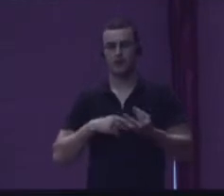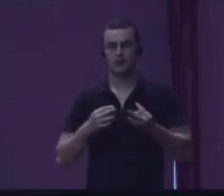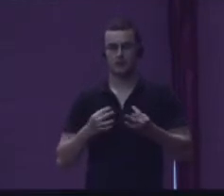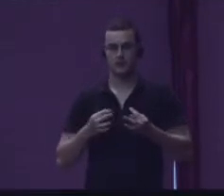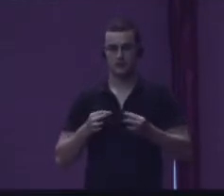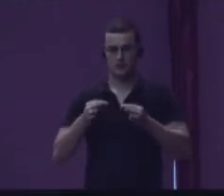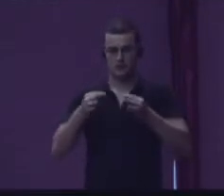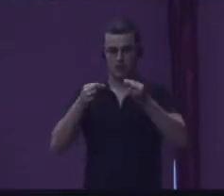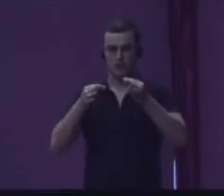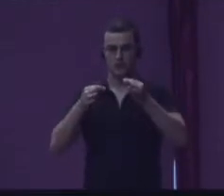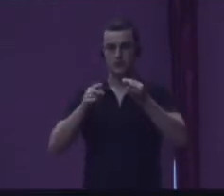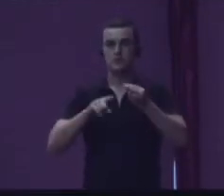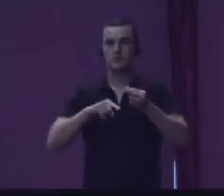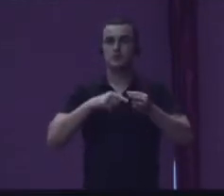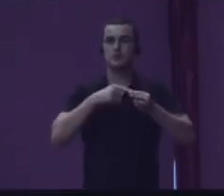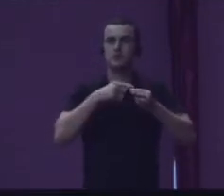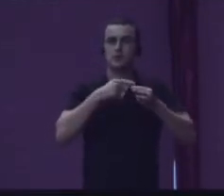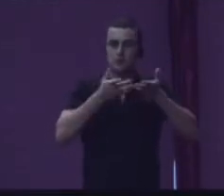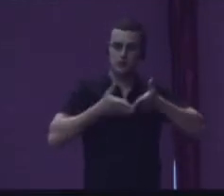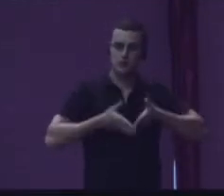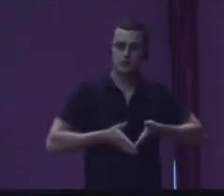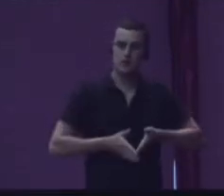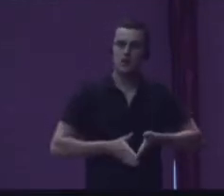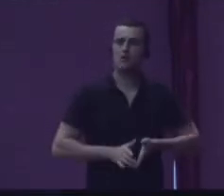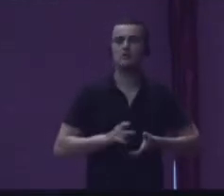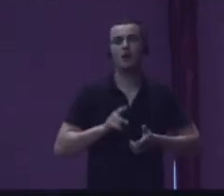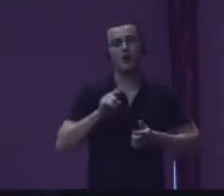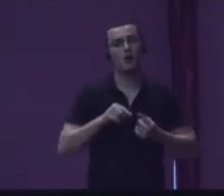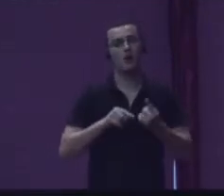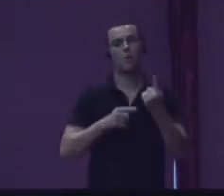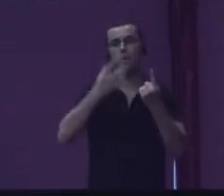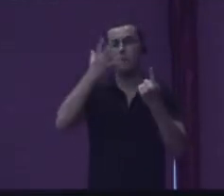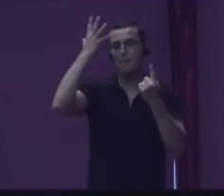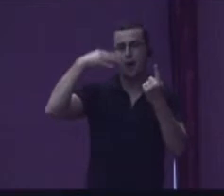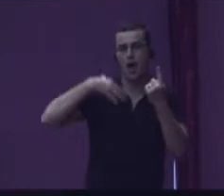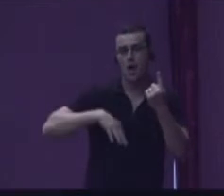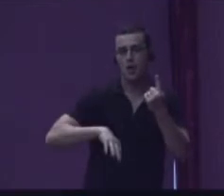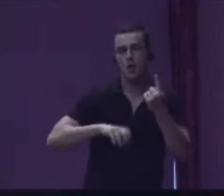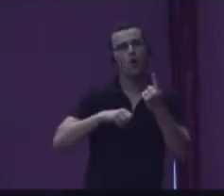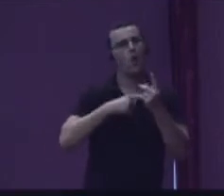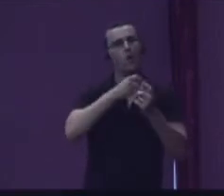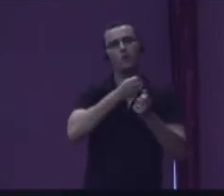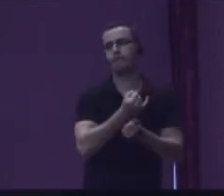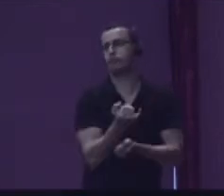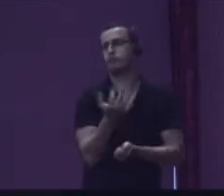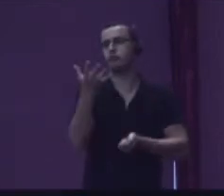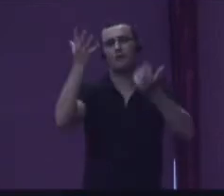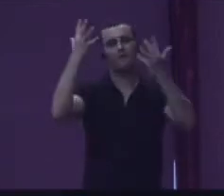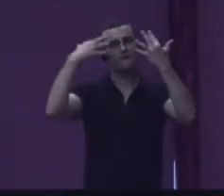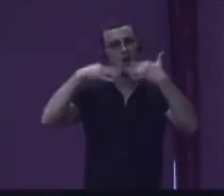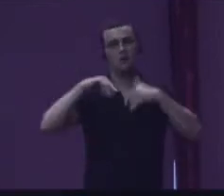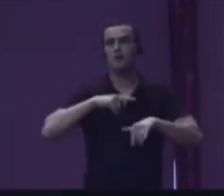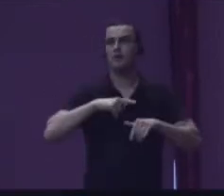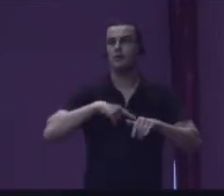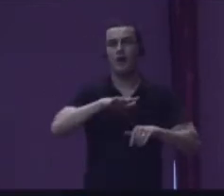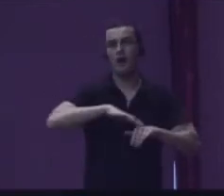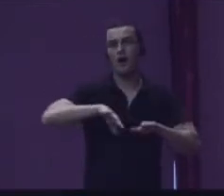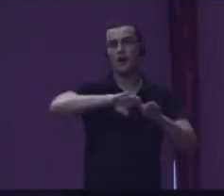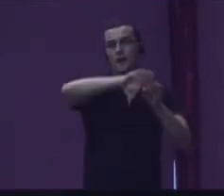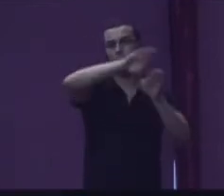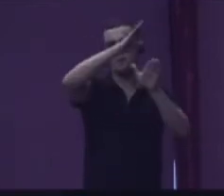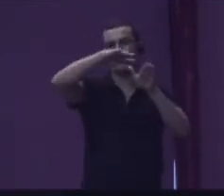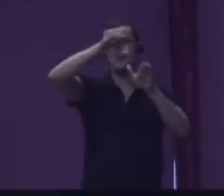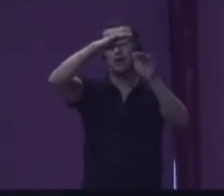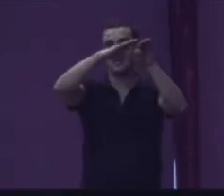bath or several baths. In the Highlands, they use a sweat bath, which is like a